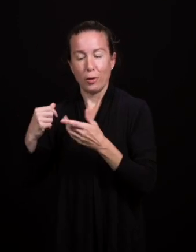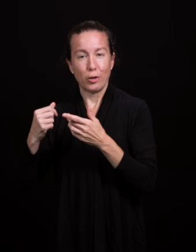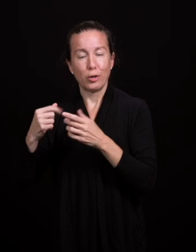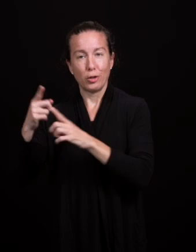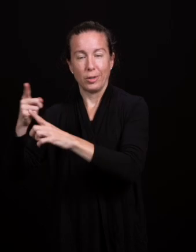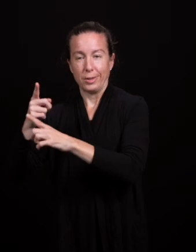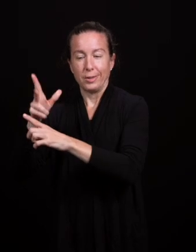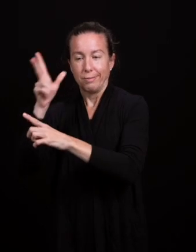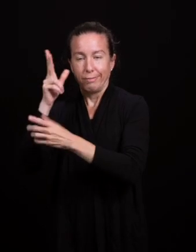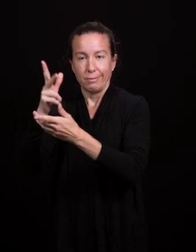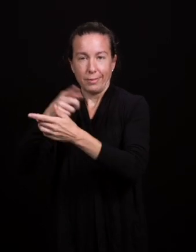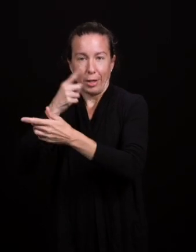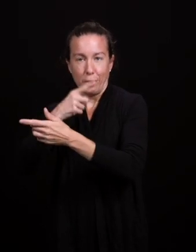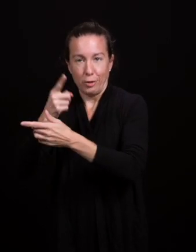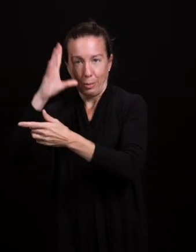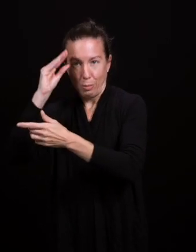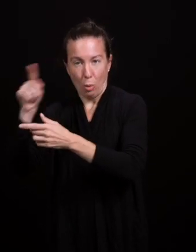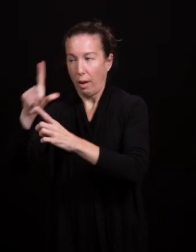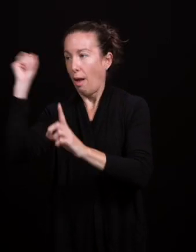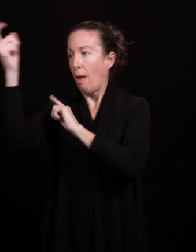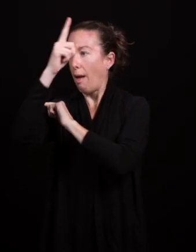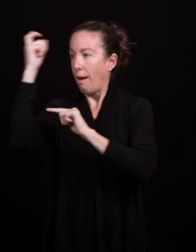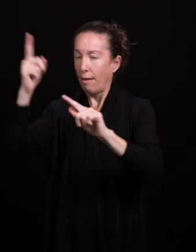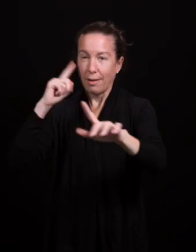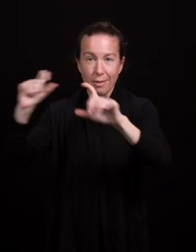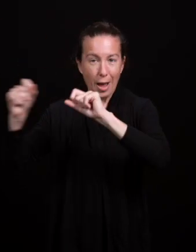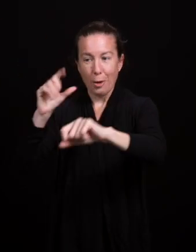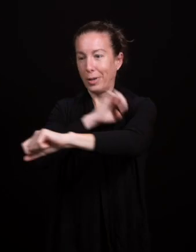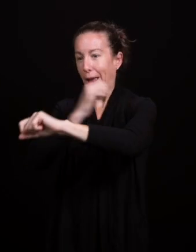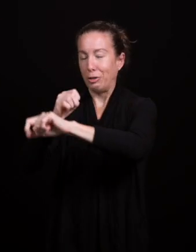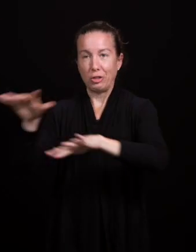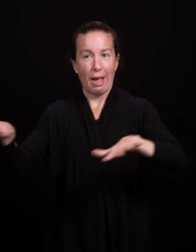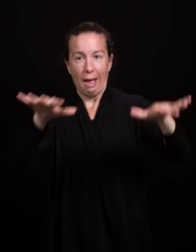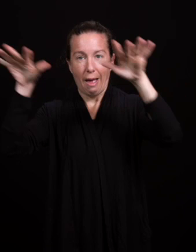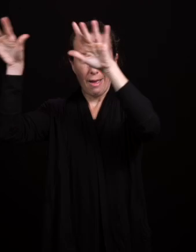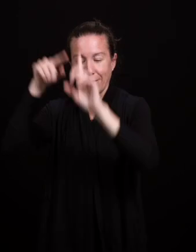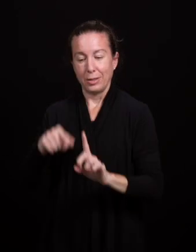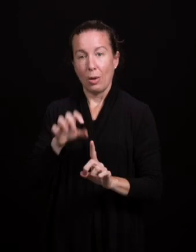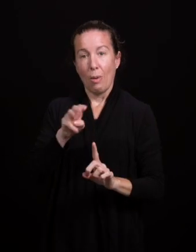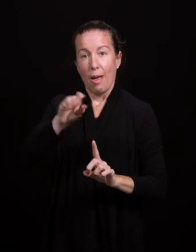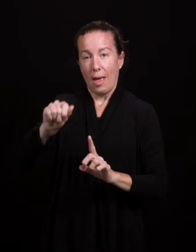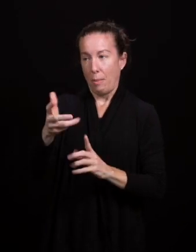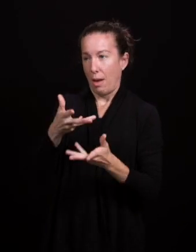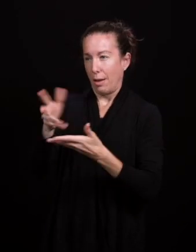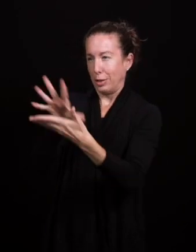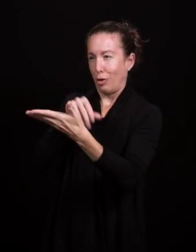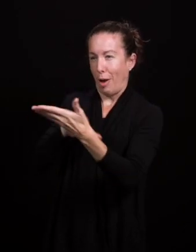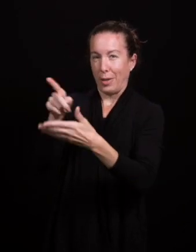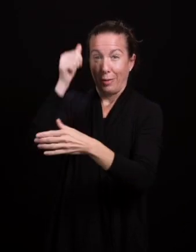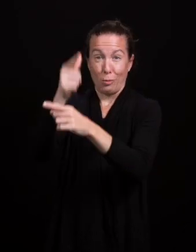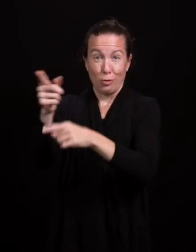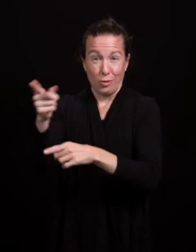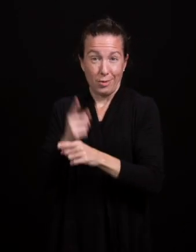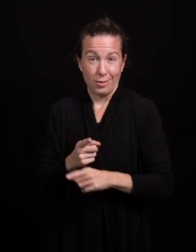hearing 5-year-old that runs around, has high energy, and so she is playing kind of copycat, just like